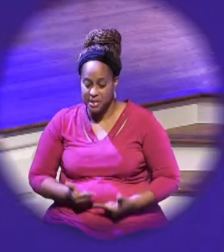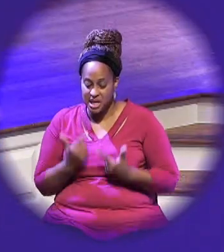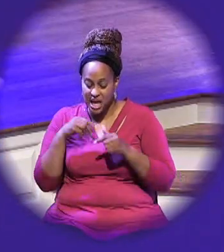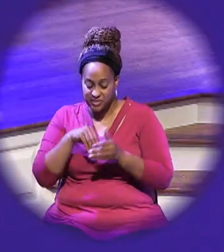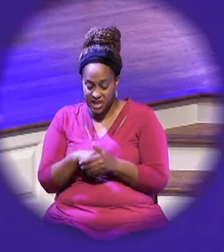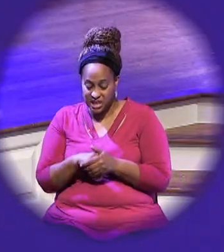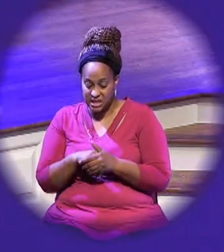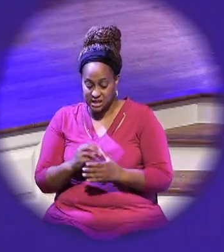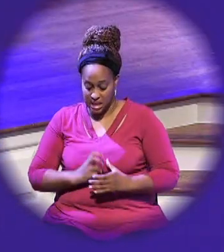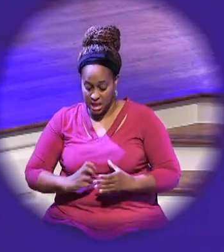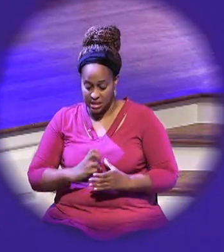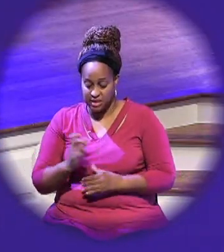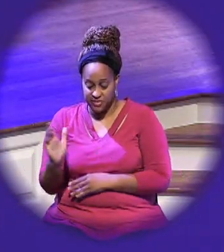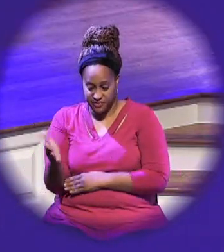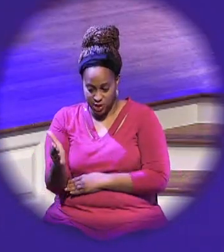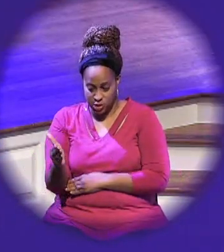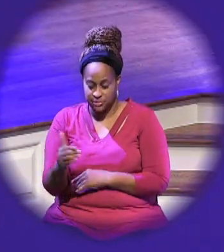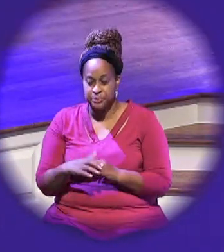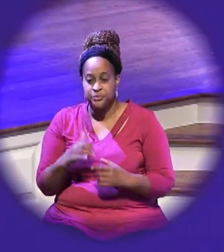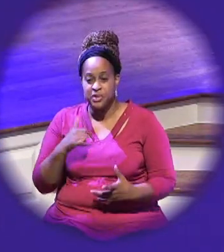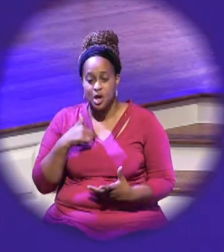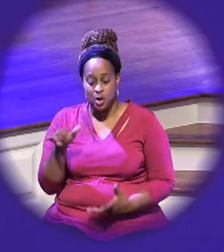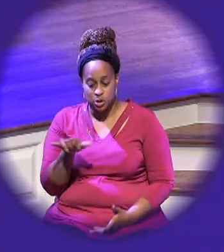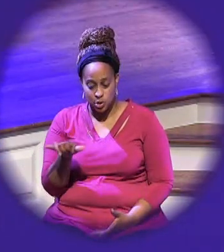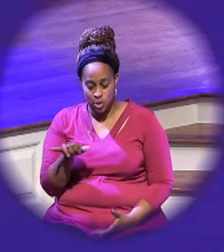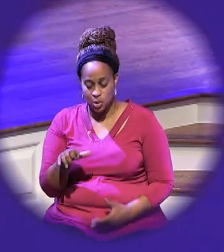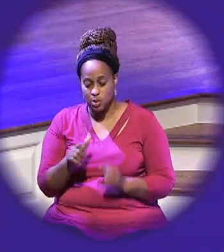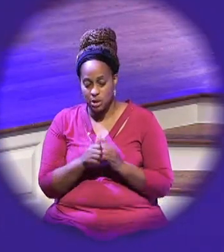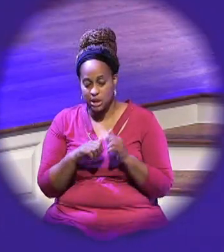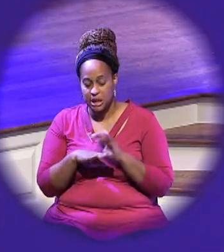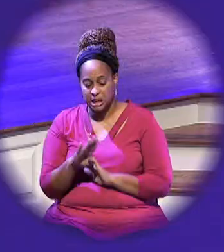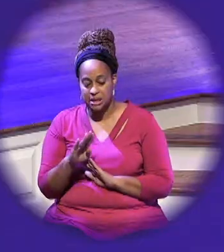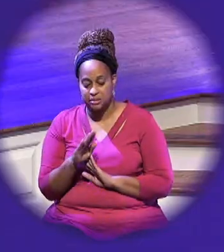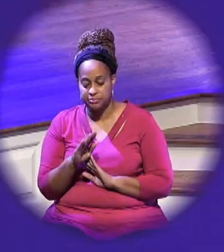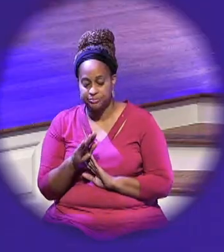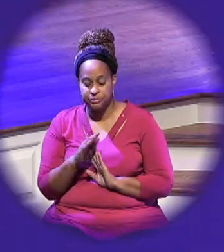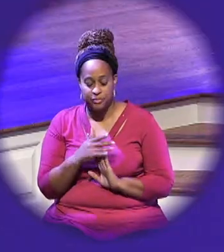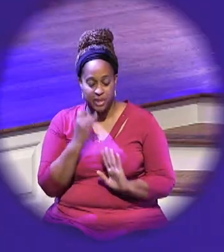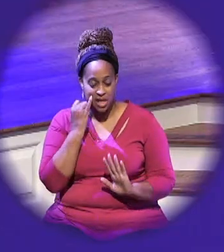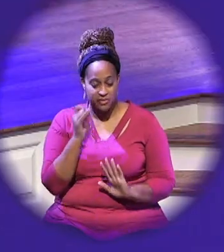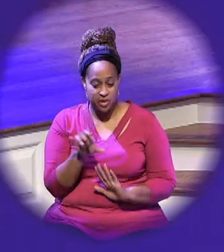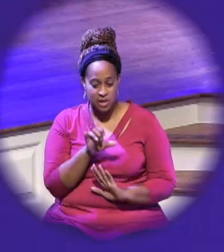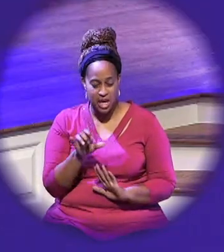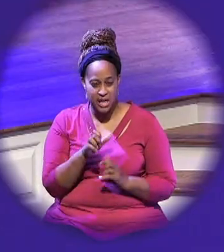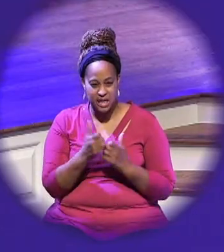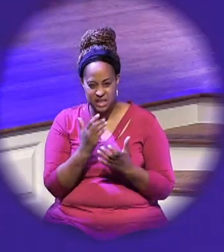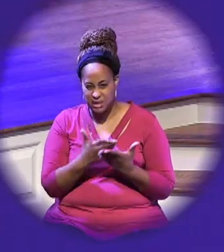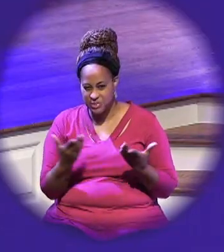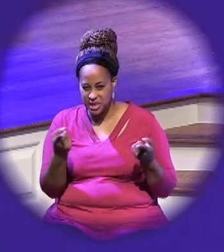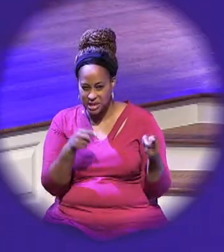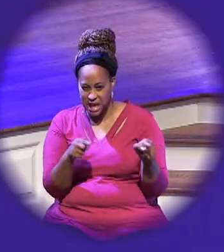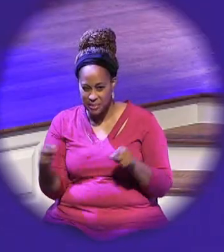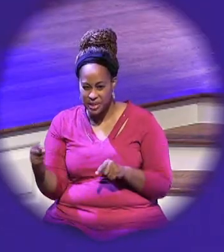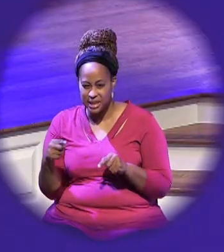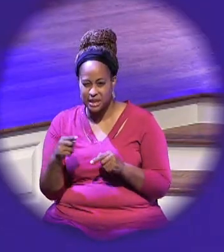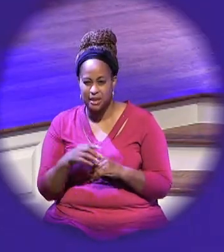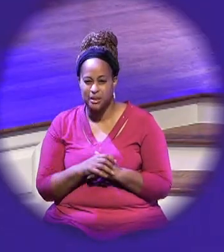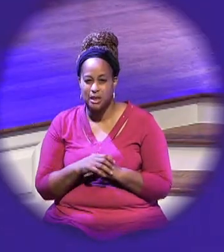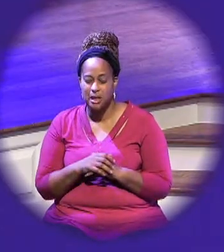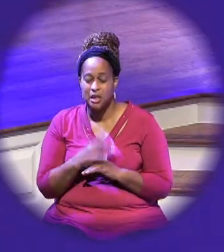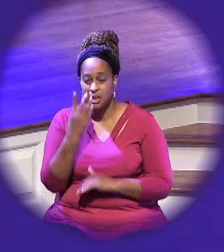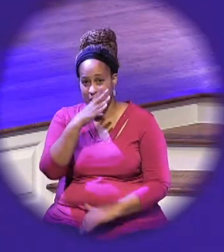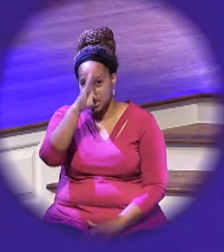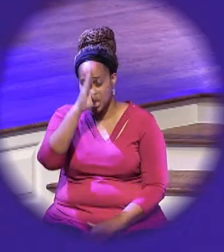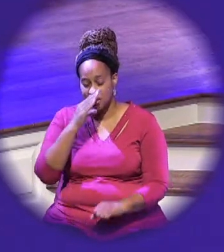a fish, right? And also, just in sense, if you're like, well, I just don't think this happened as a parable, here's the thing too.